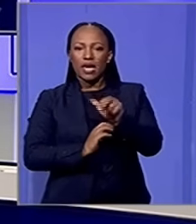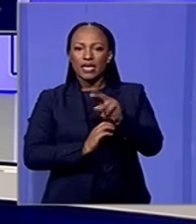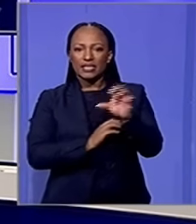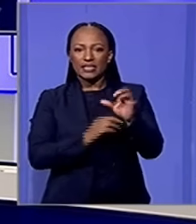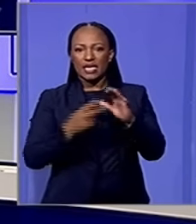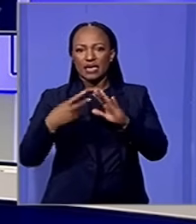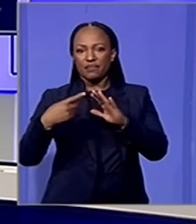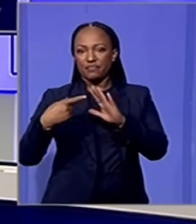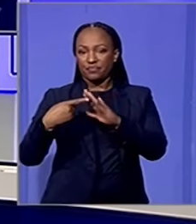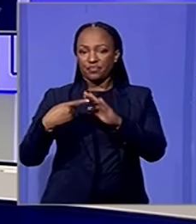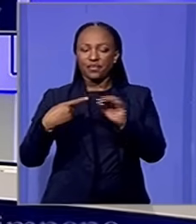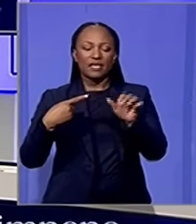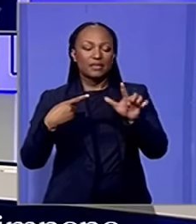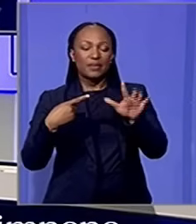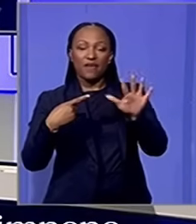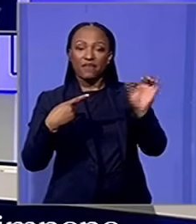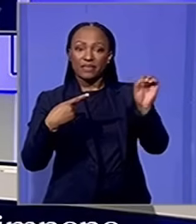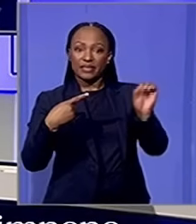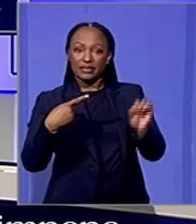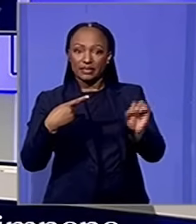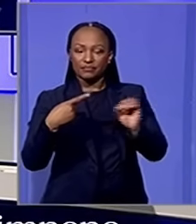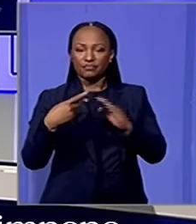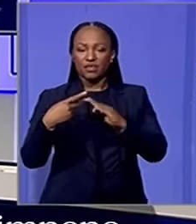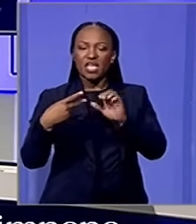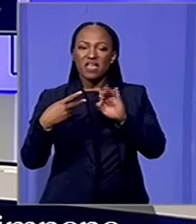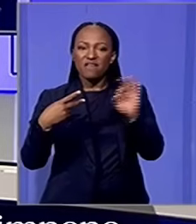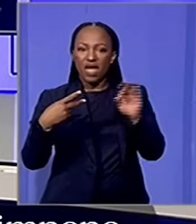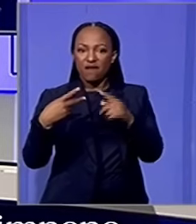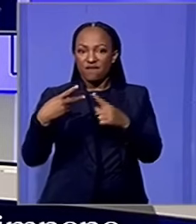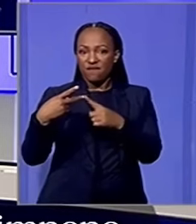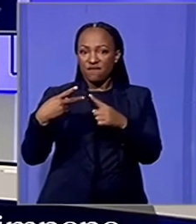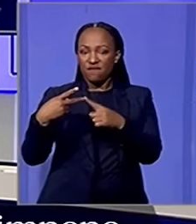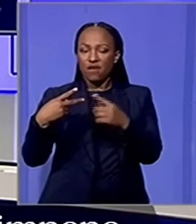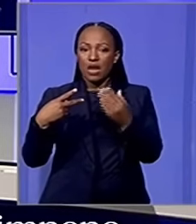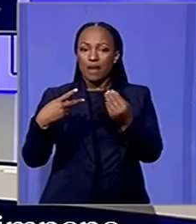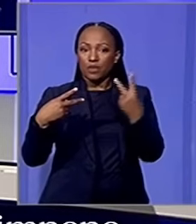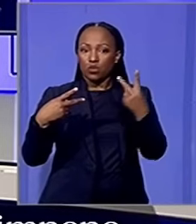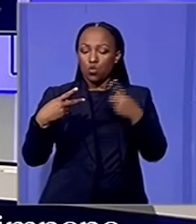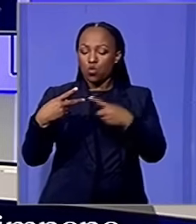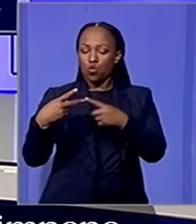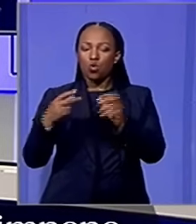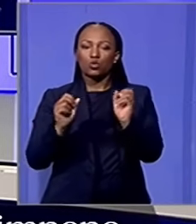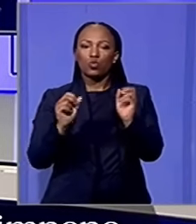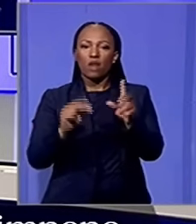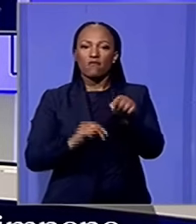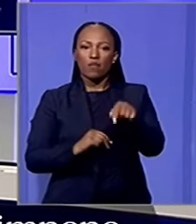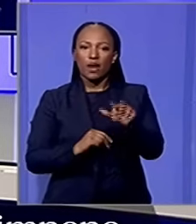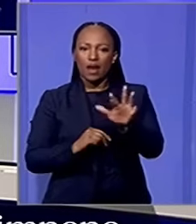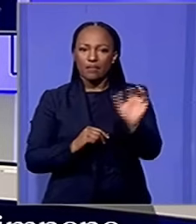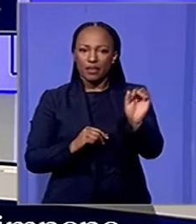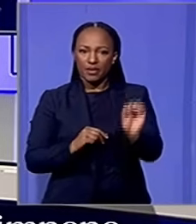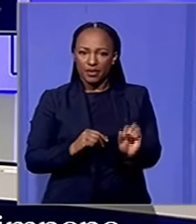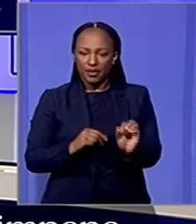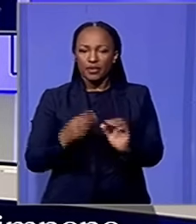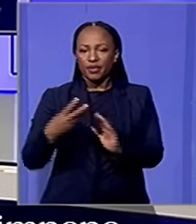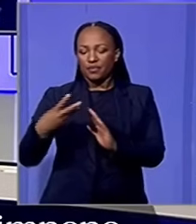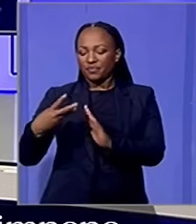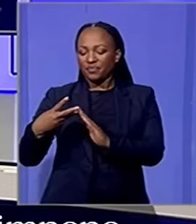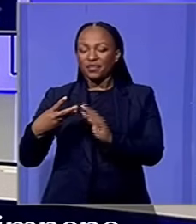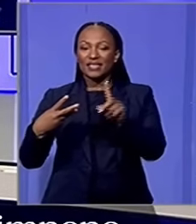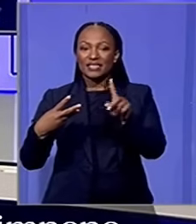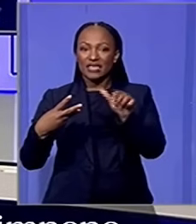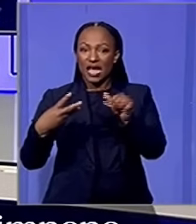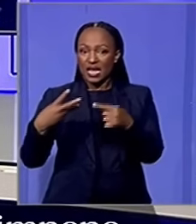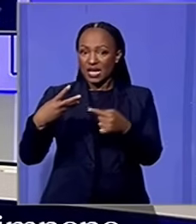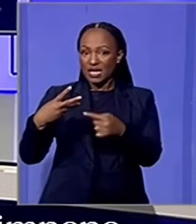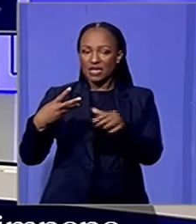pele ka diperesente tša ka godimo ga tše 75 mola EFF le maemong a bobedi ka diperesente tše 12 fegelwana senyane. DA